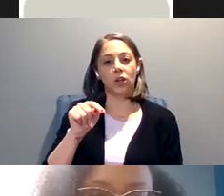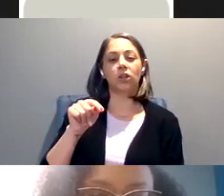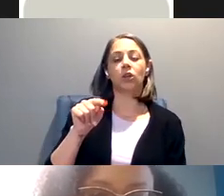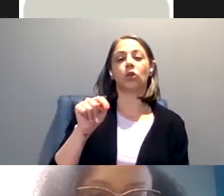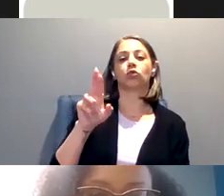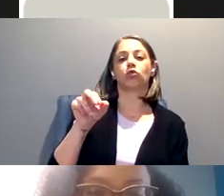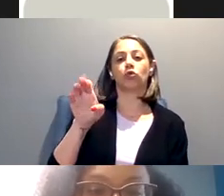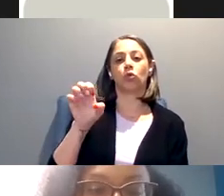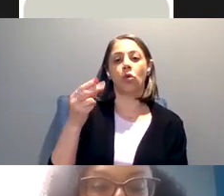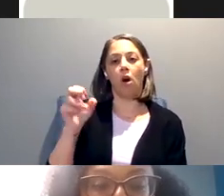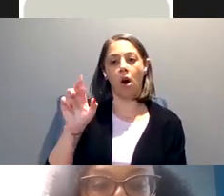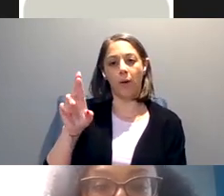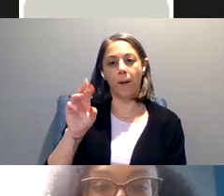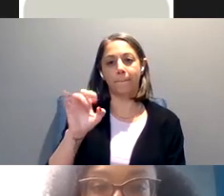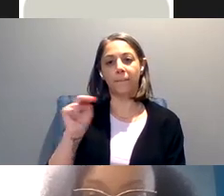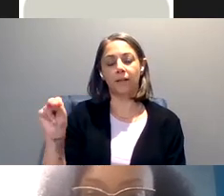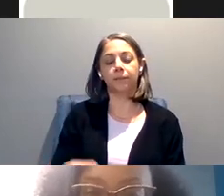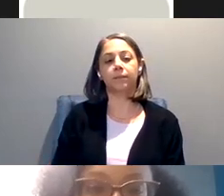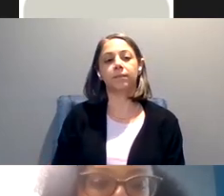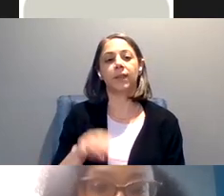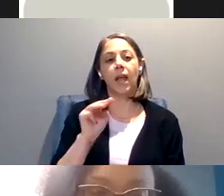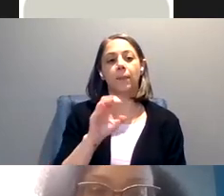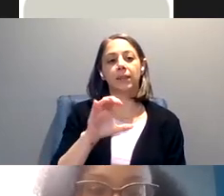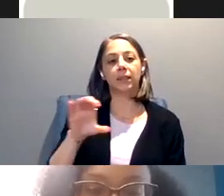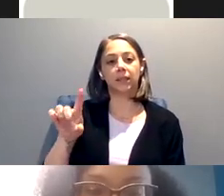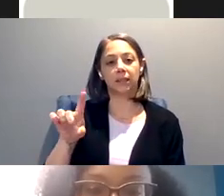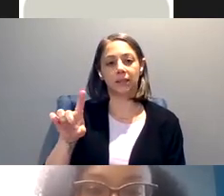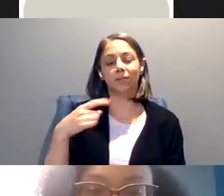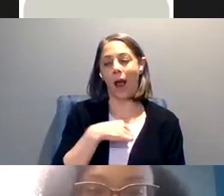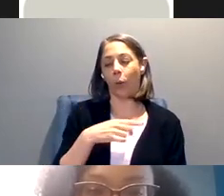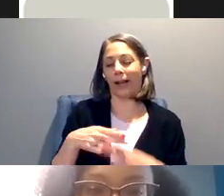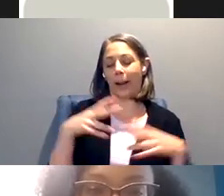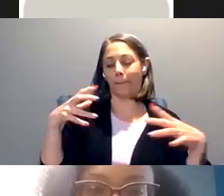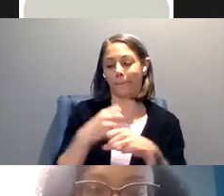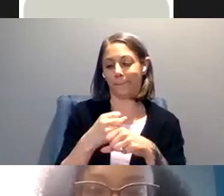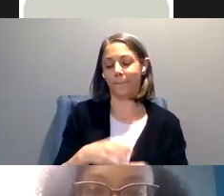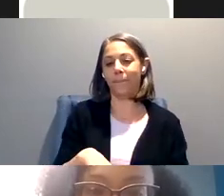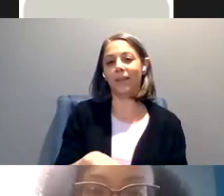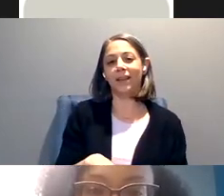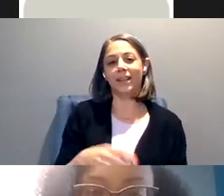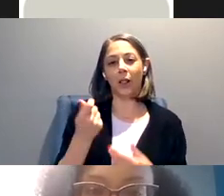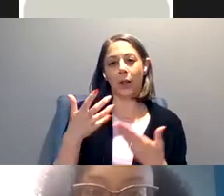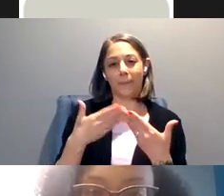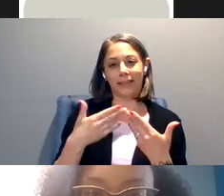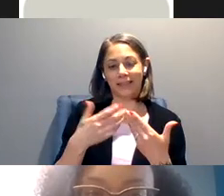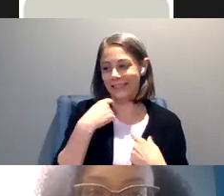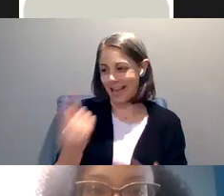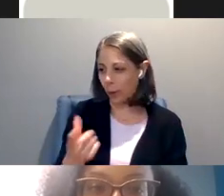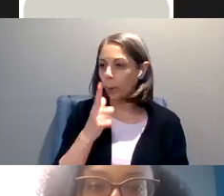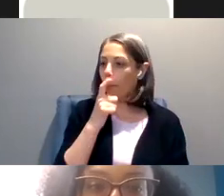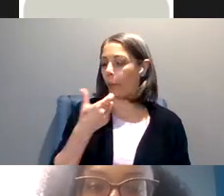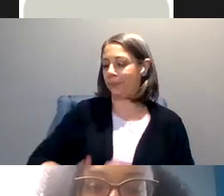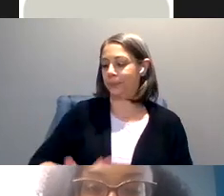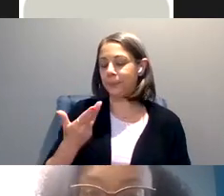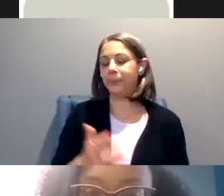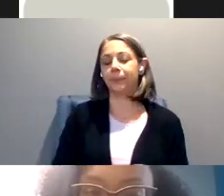ahead. So MCCD, as our short name, our acronym, makes it a little bit easier to tell you who we are.